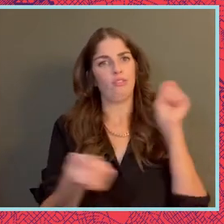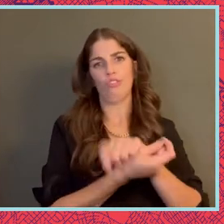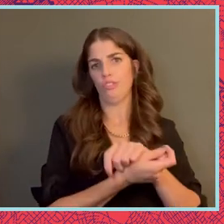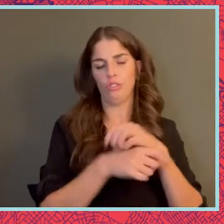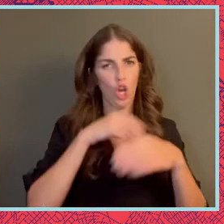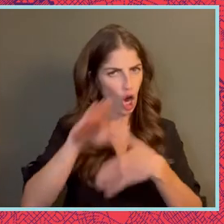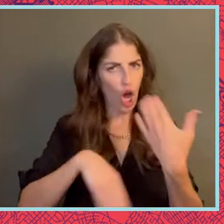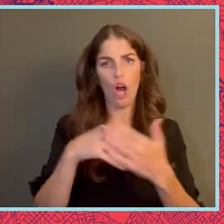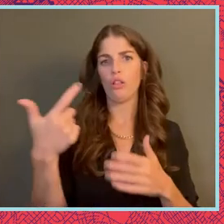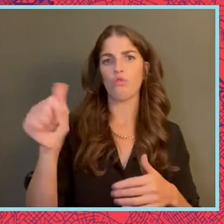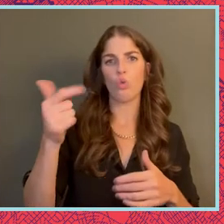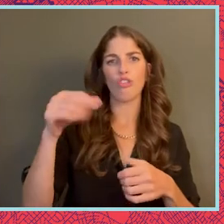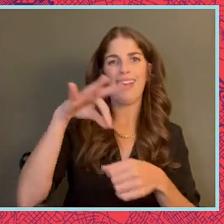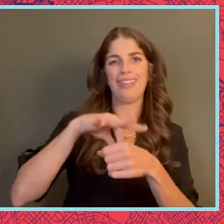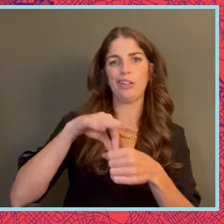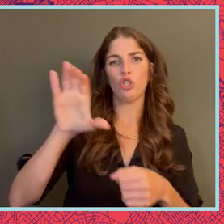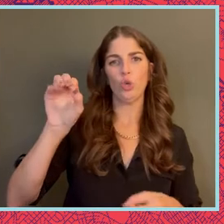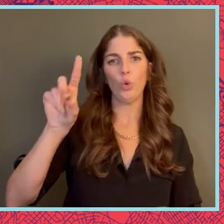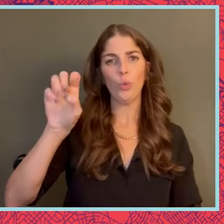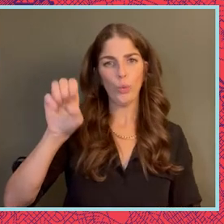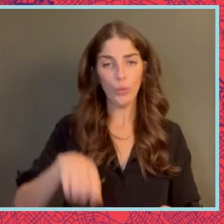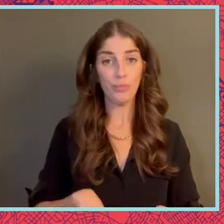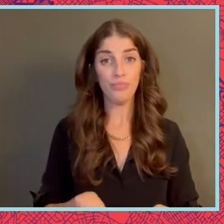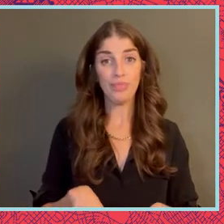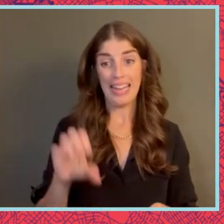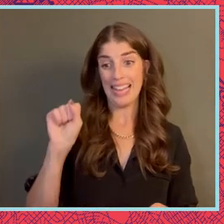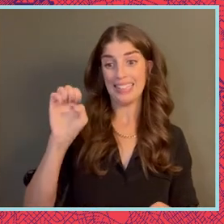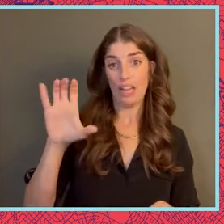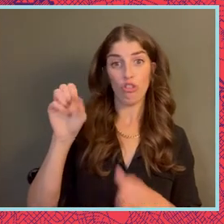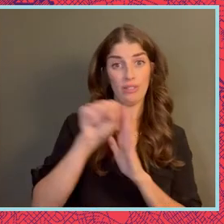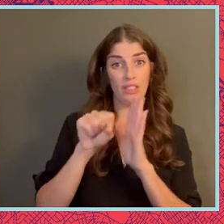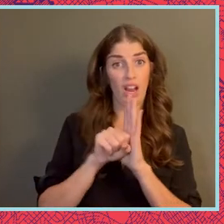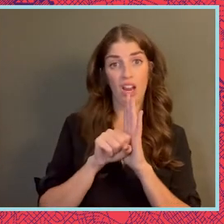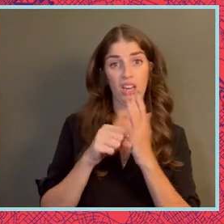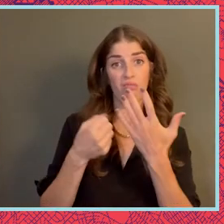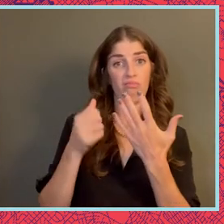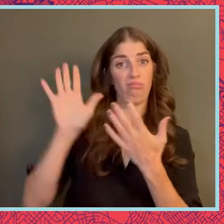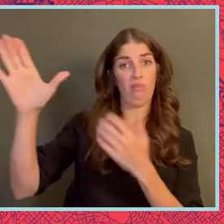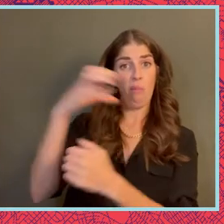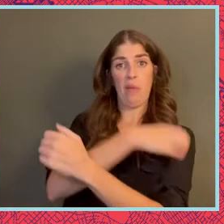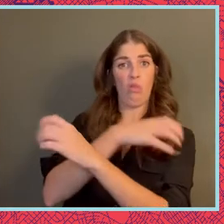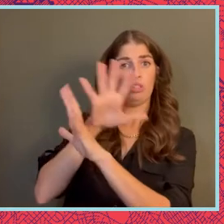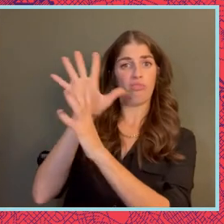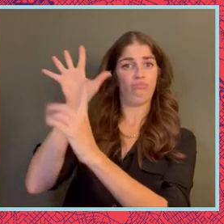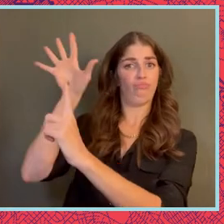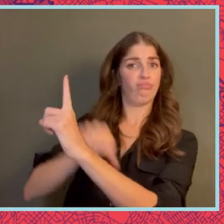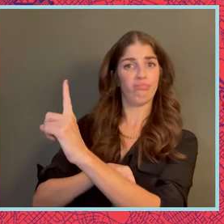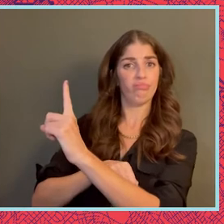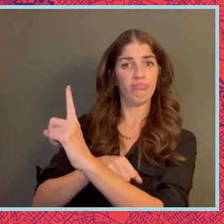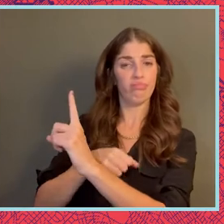of Georgia's election code. The Secretary of State was stripped of power to